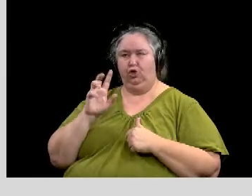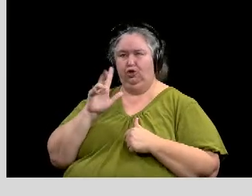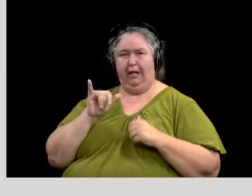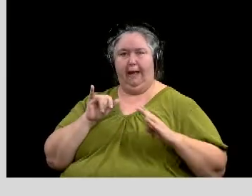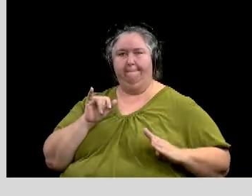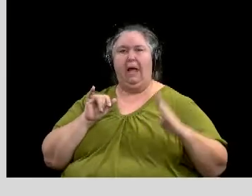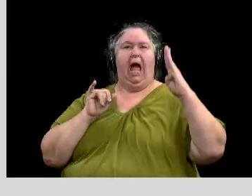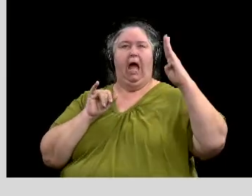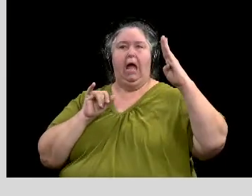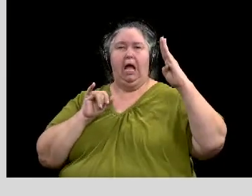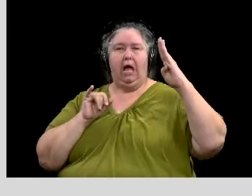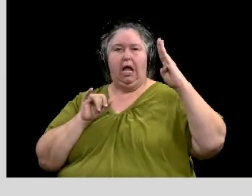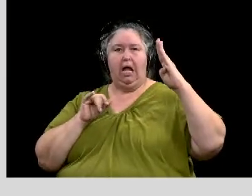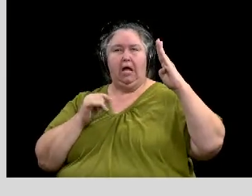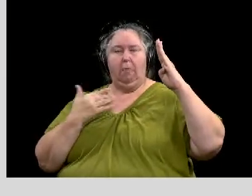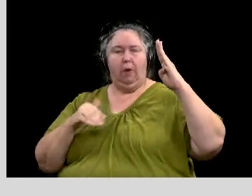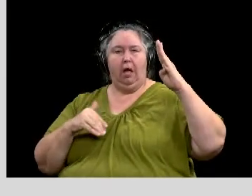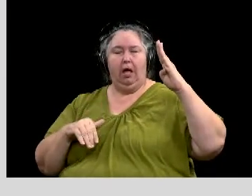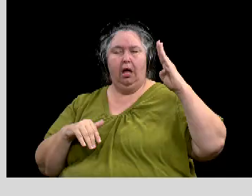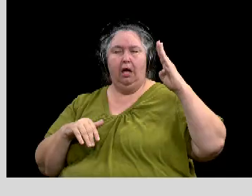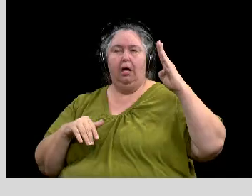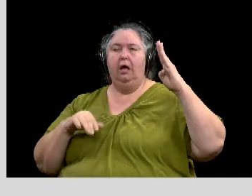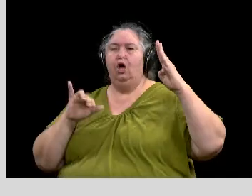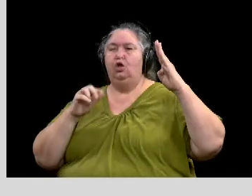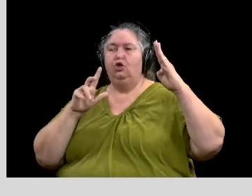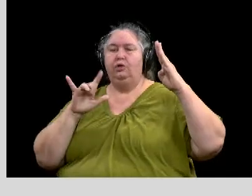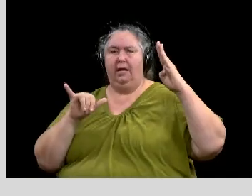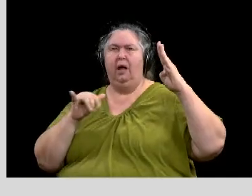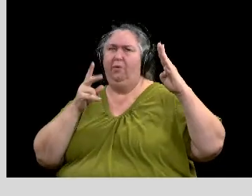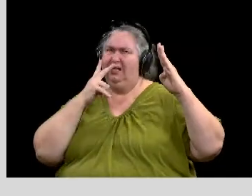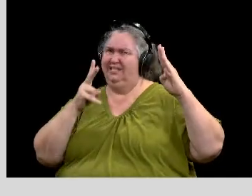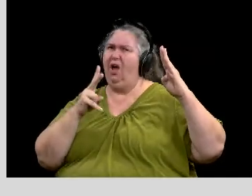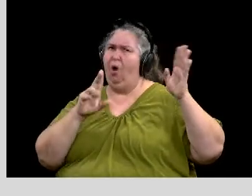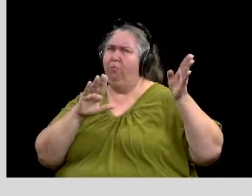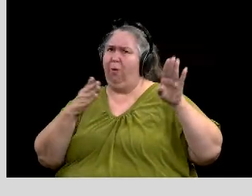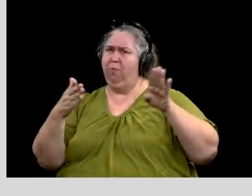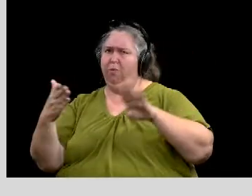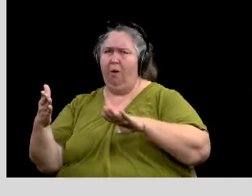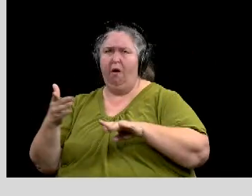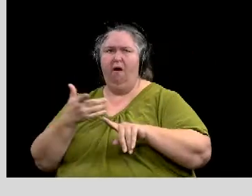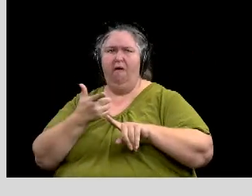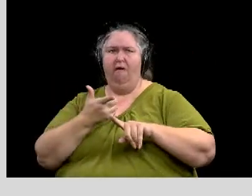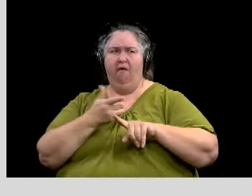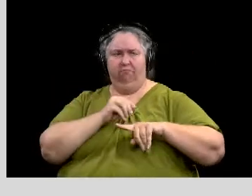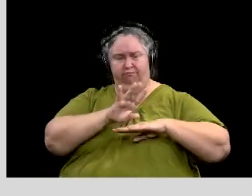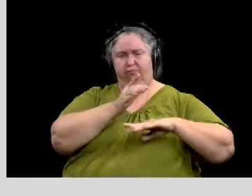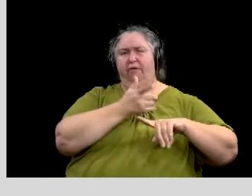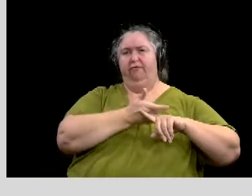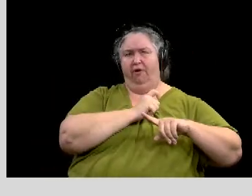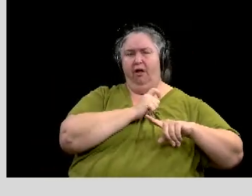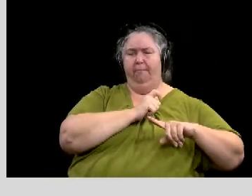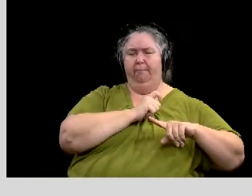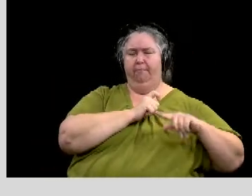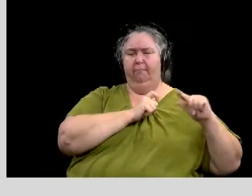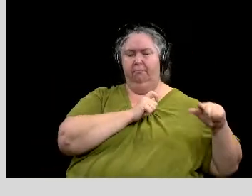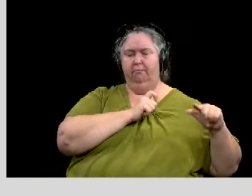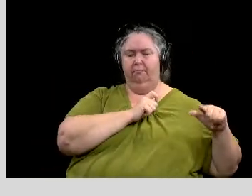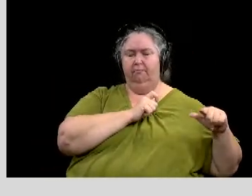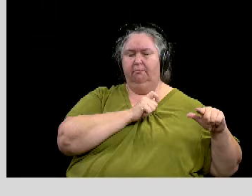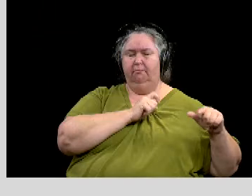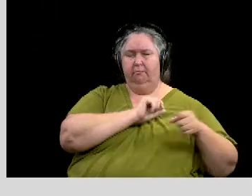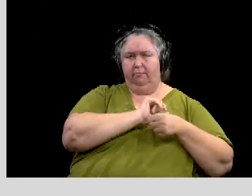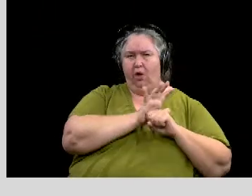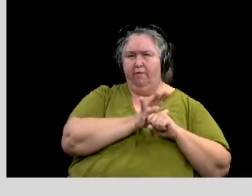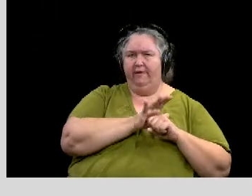July, we really saw the mortality of the spike in incidents that occurred in June and July, and then while we did see